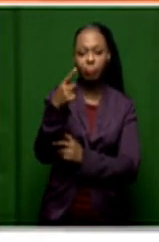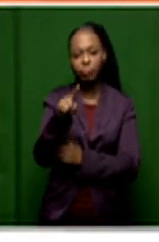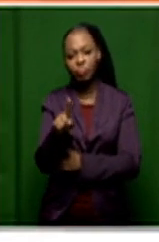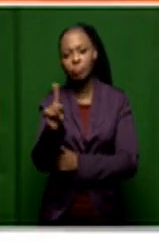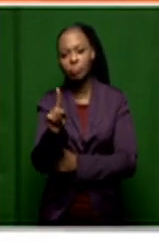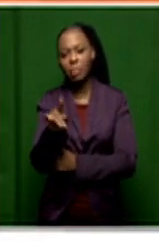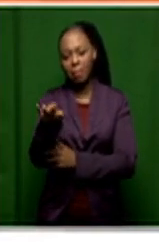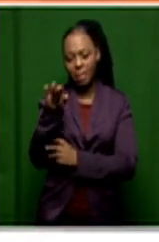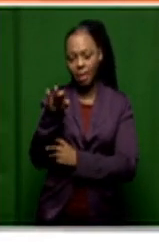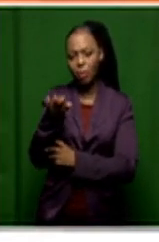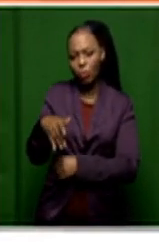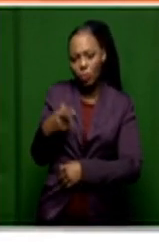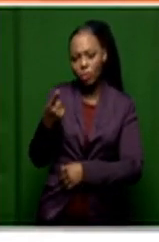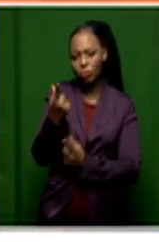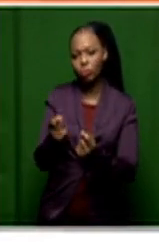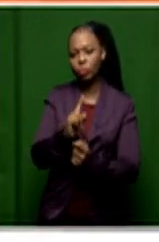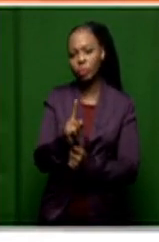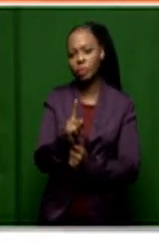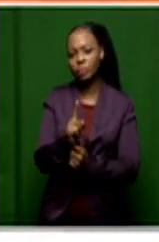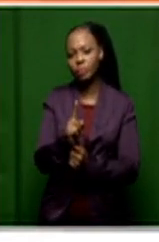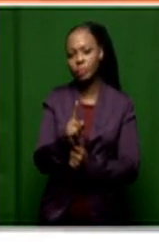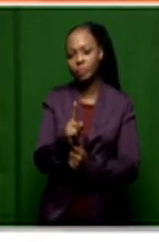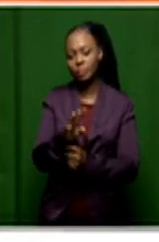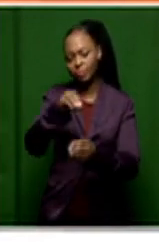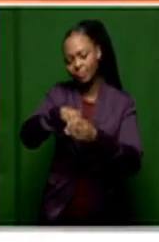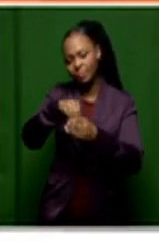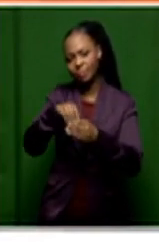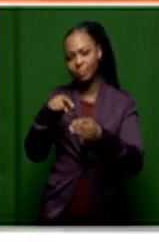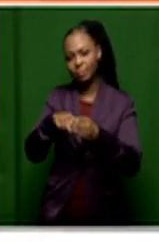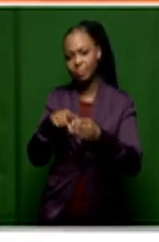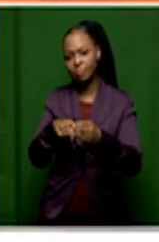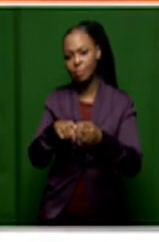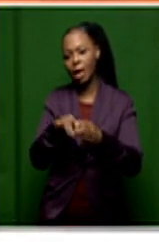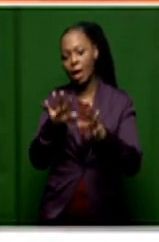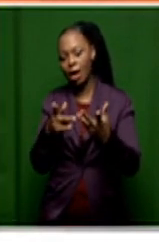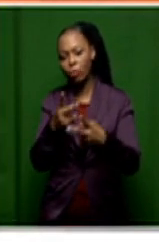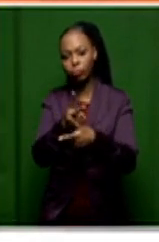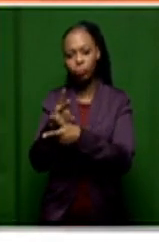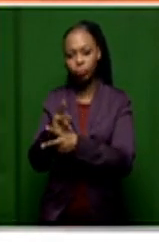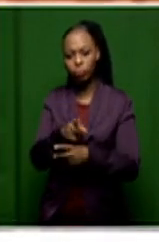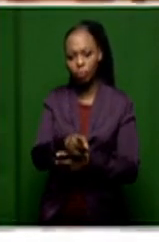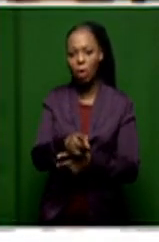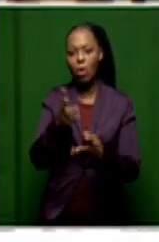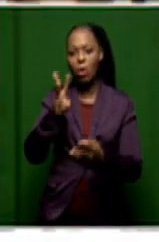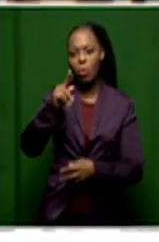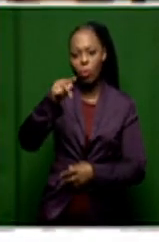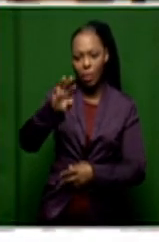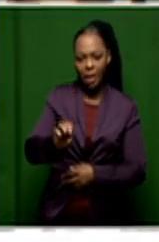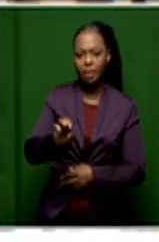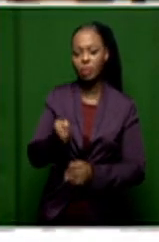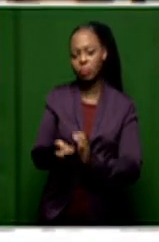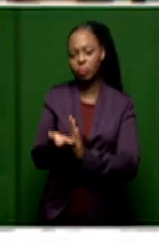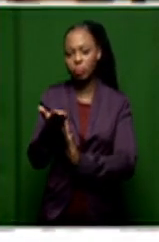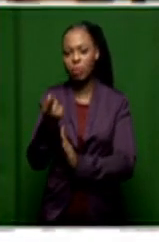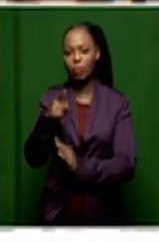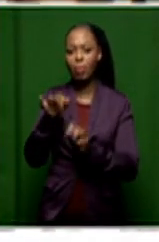of correcting our fiscal deterioration through, for example, a wage freeze for public